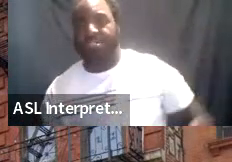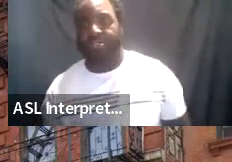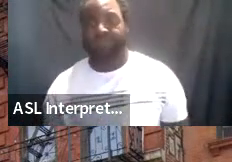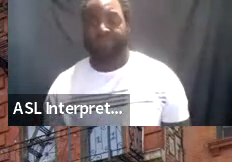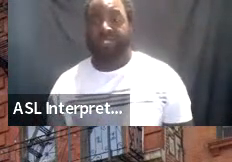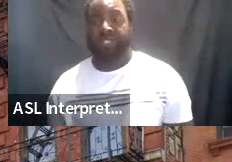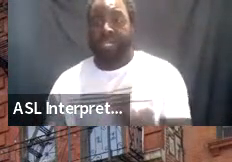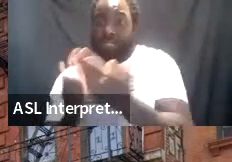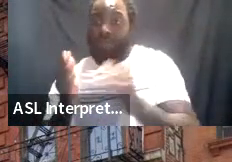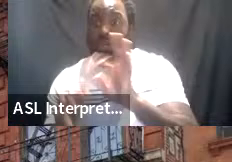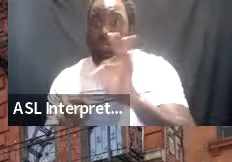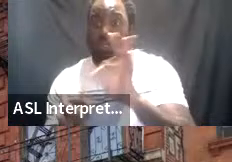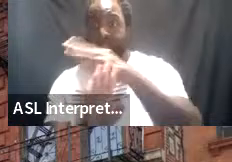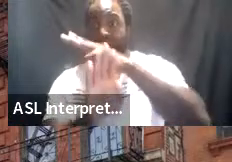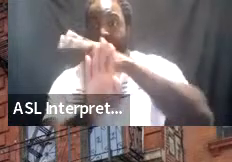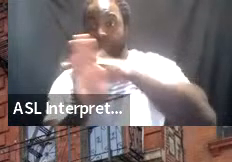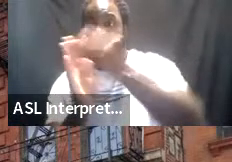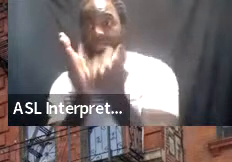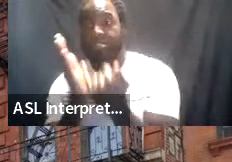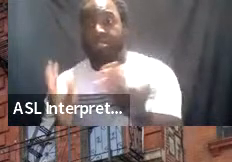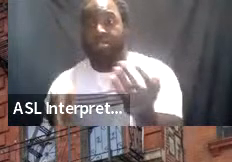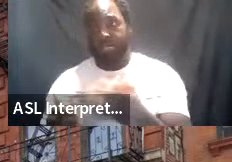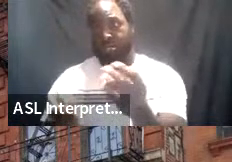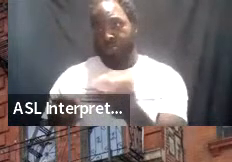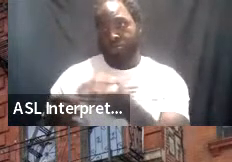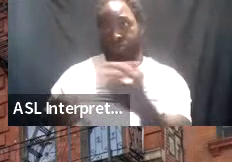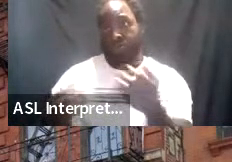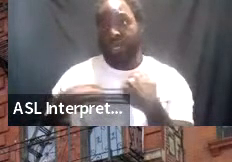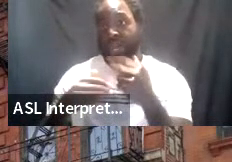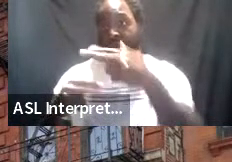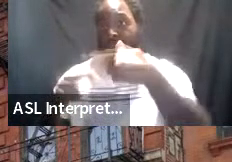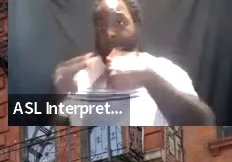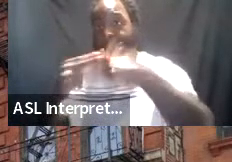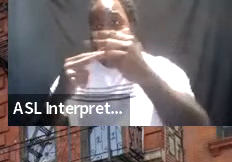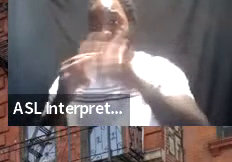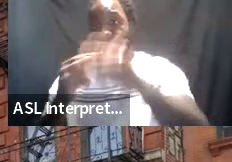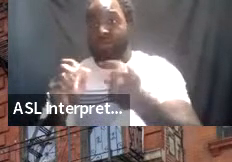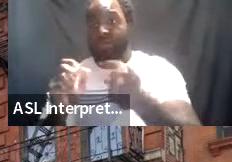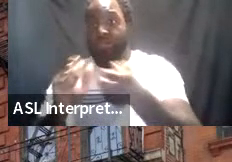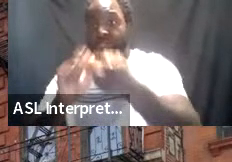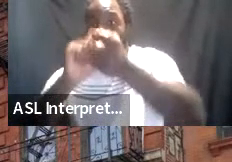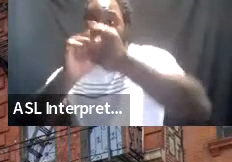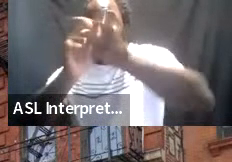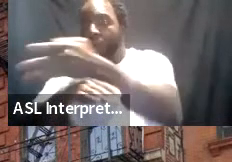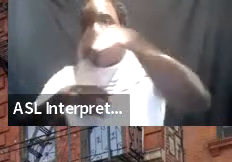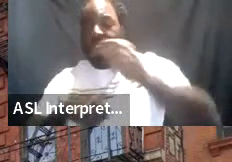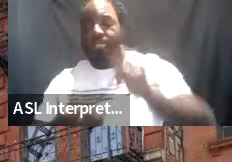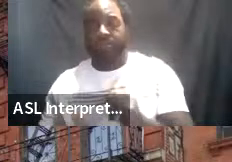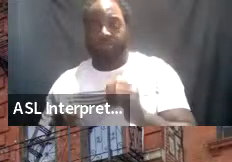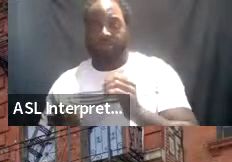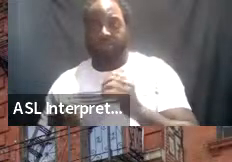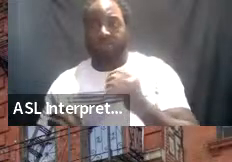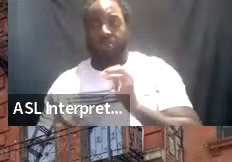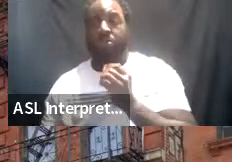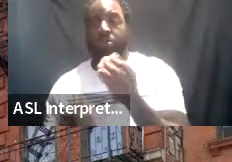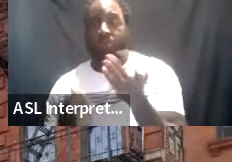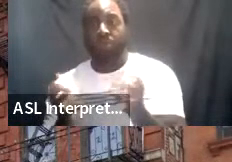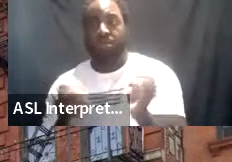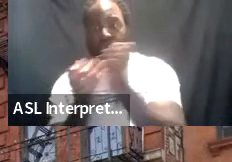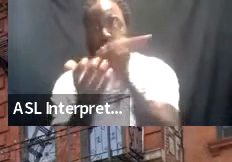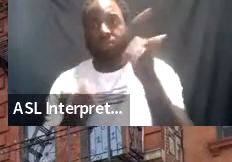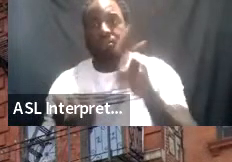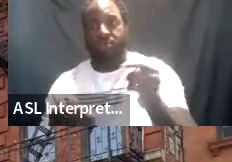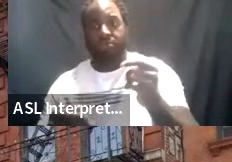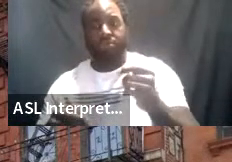As part of the initiative, when buildings are converting from one use to another over time, we want to ensure that we're removing the provisions